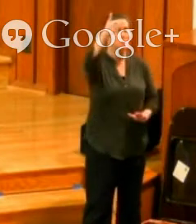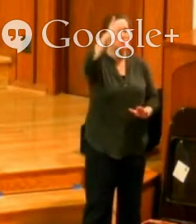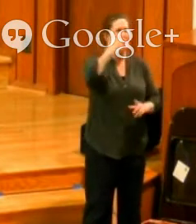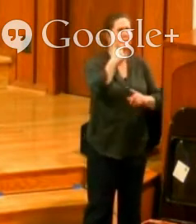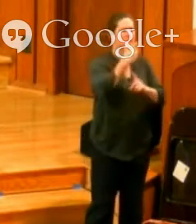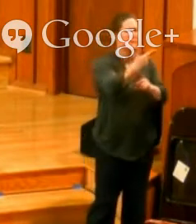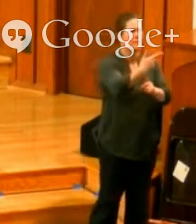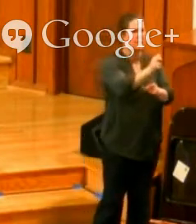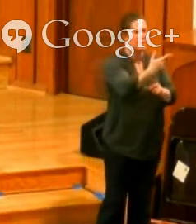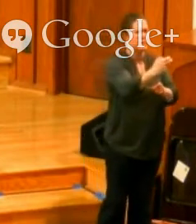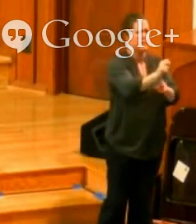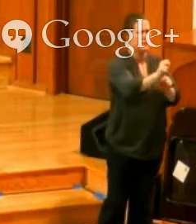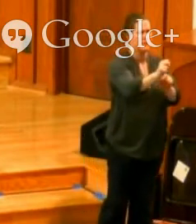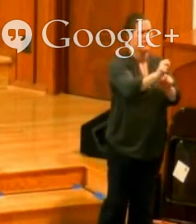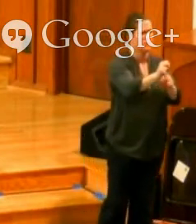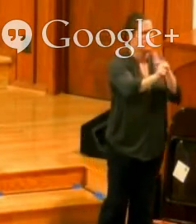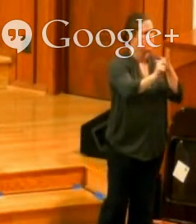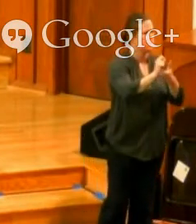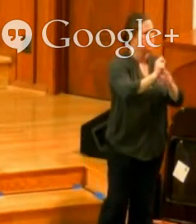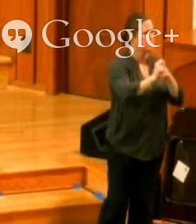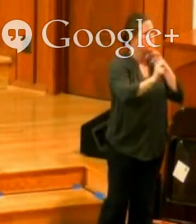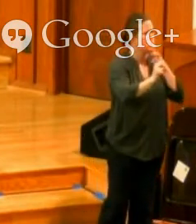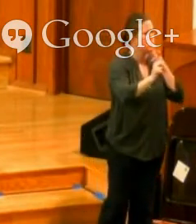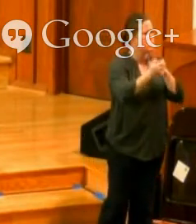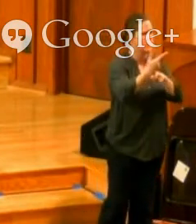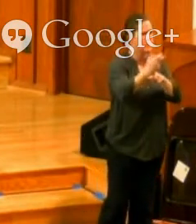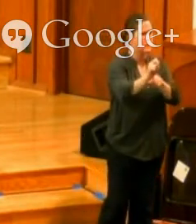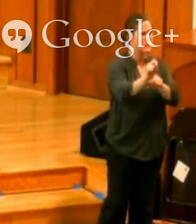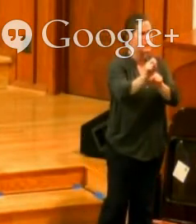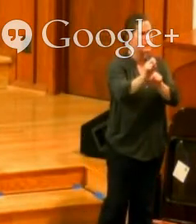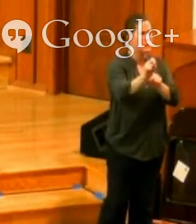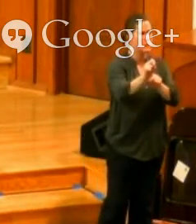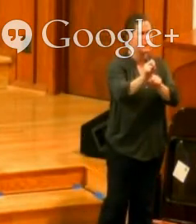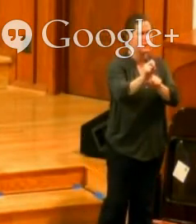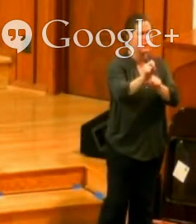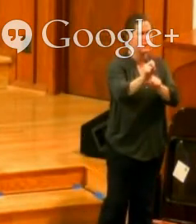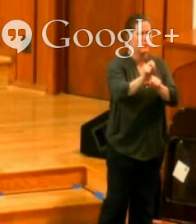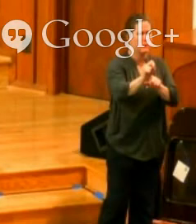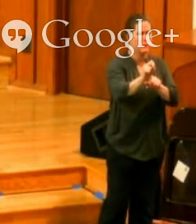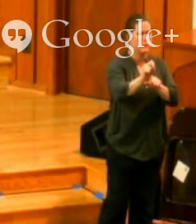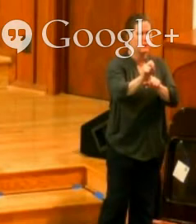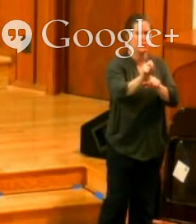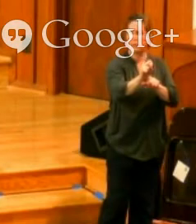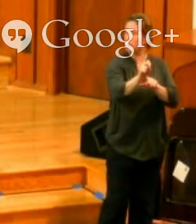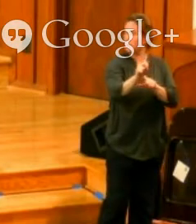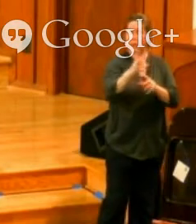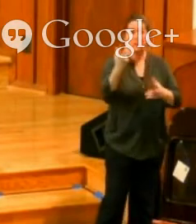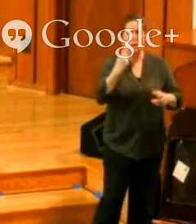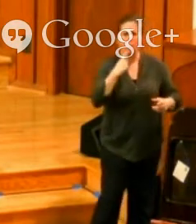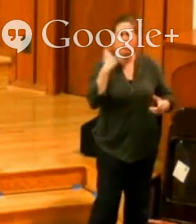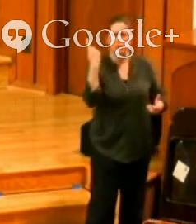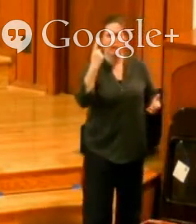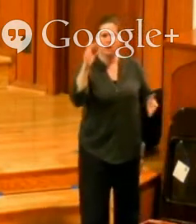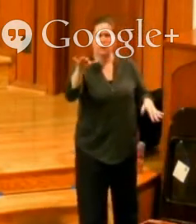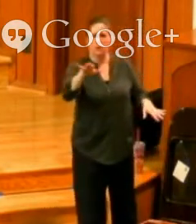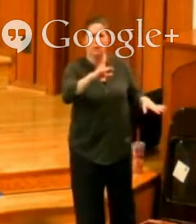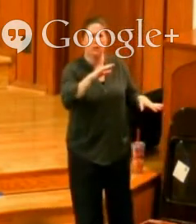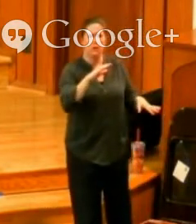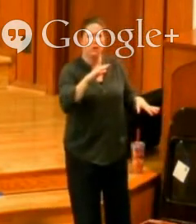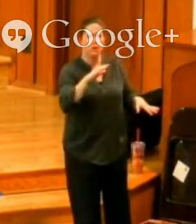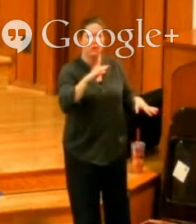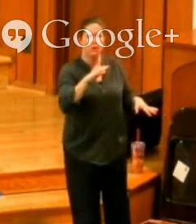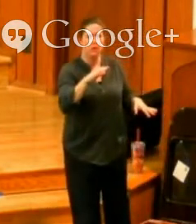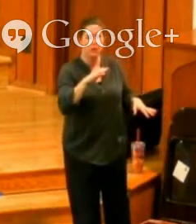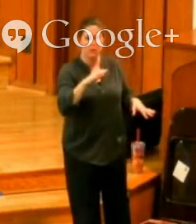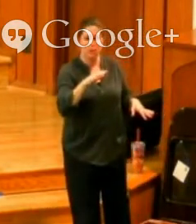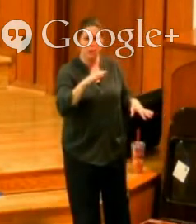the text? This he, very good. Yes, someone said it, the little horn power. And what is that little horn?